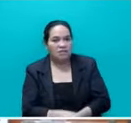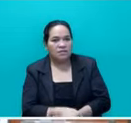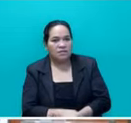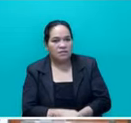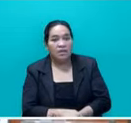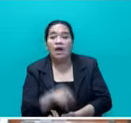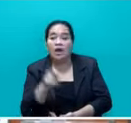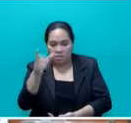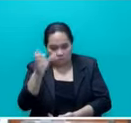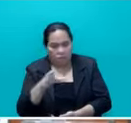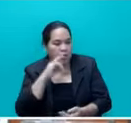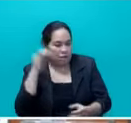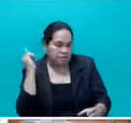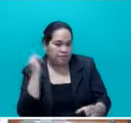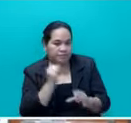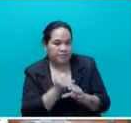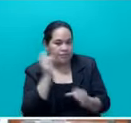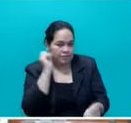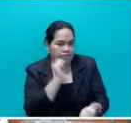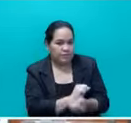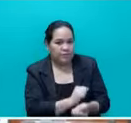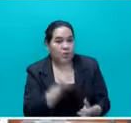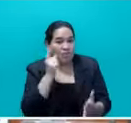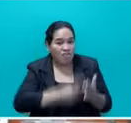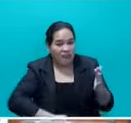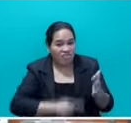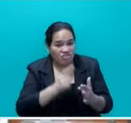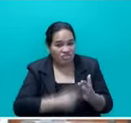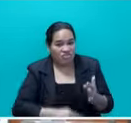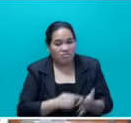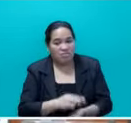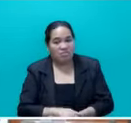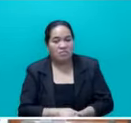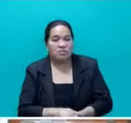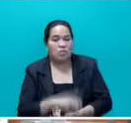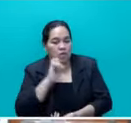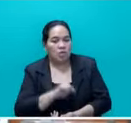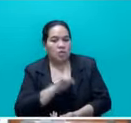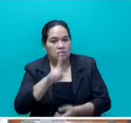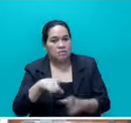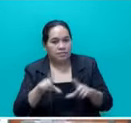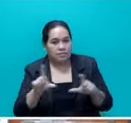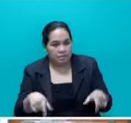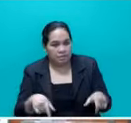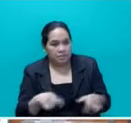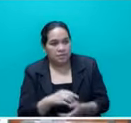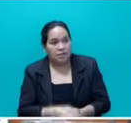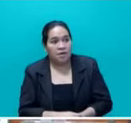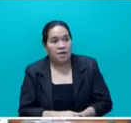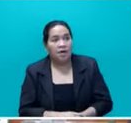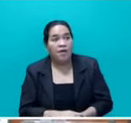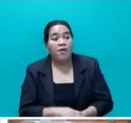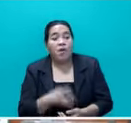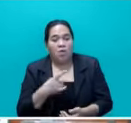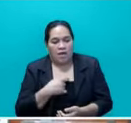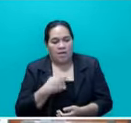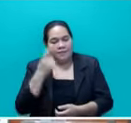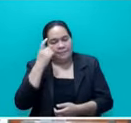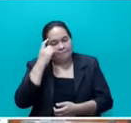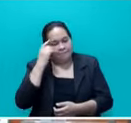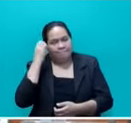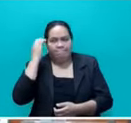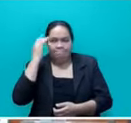get charged. And it will go on that person's record. Now, we have to then go back and think, what are